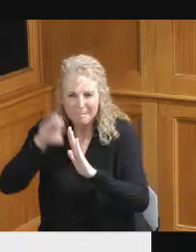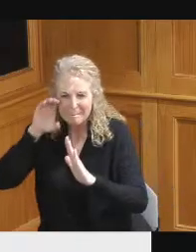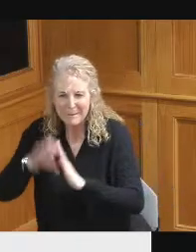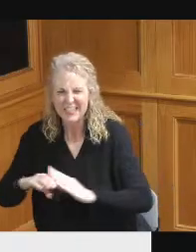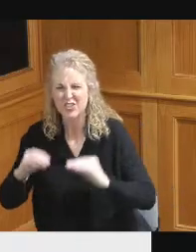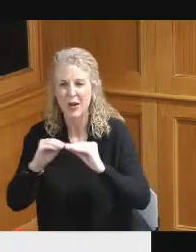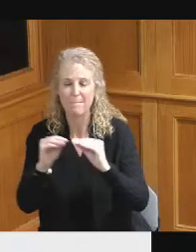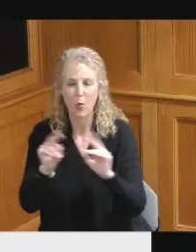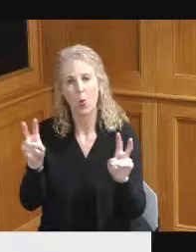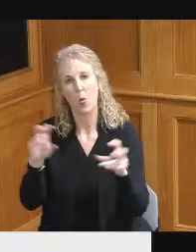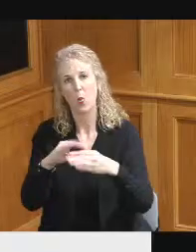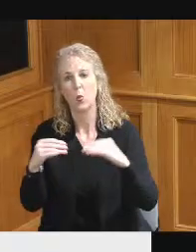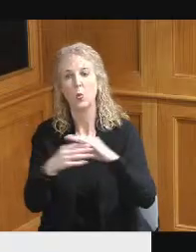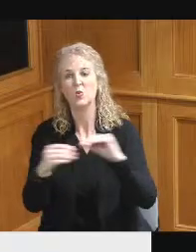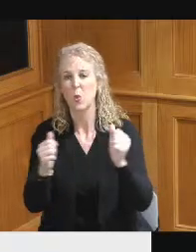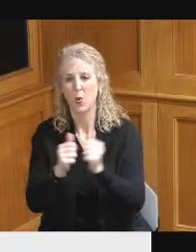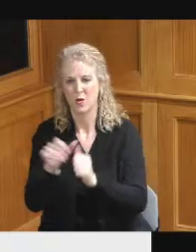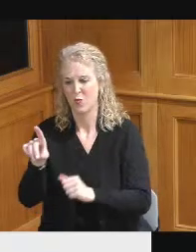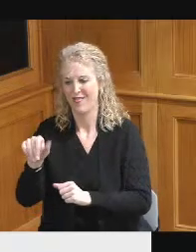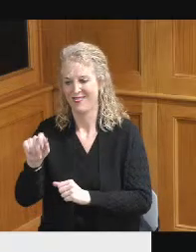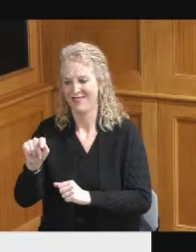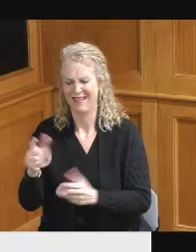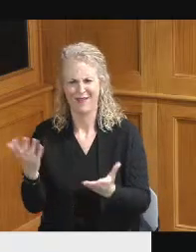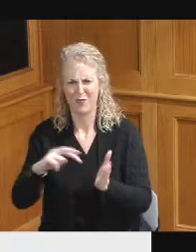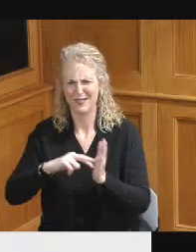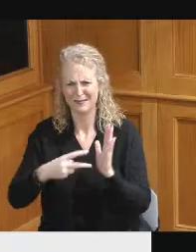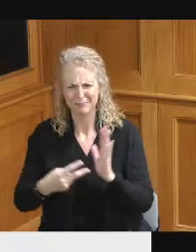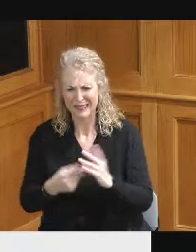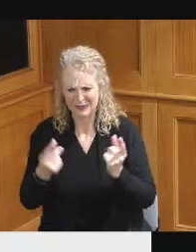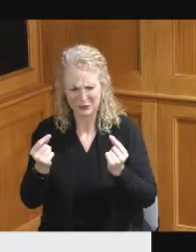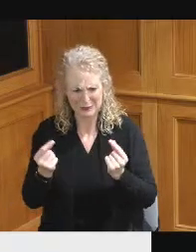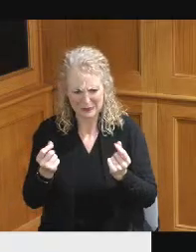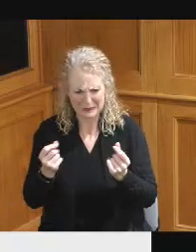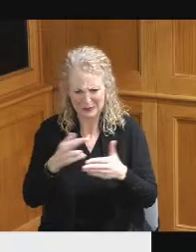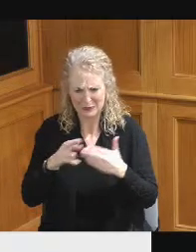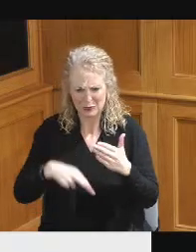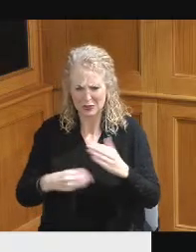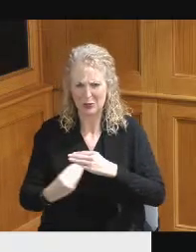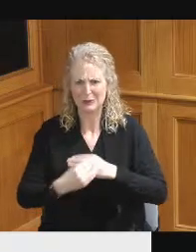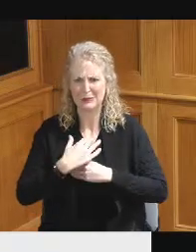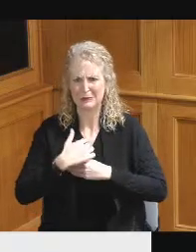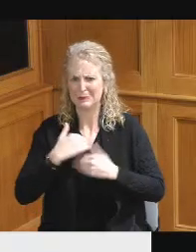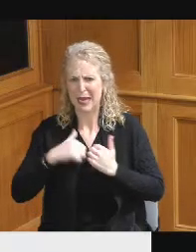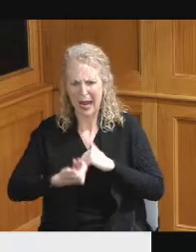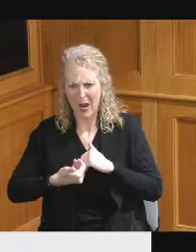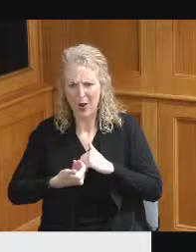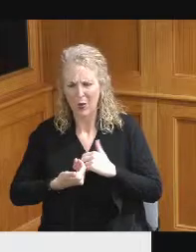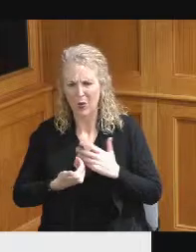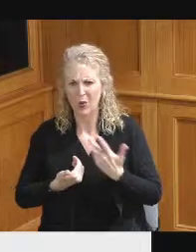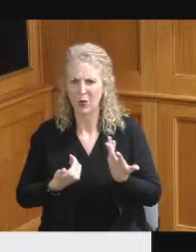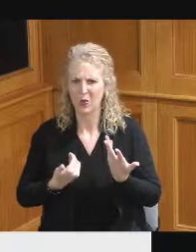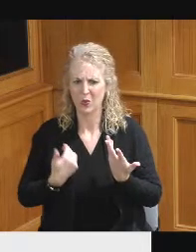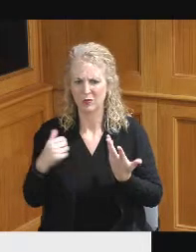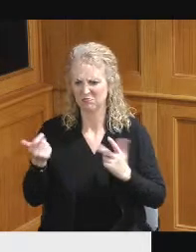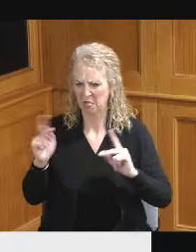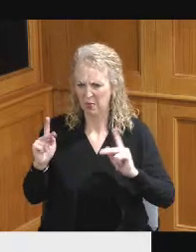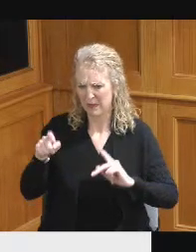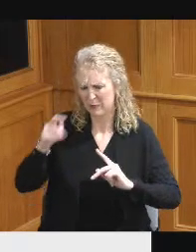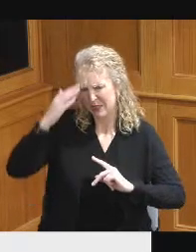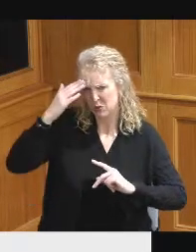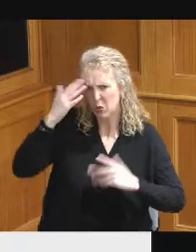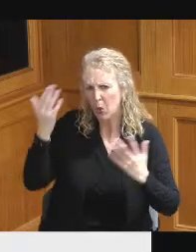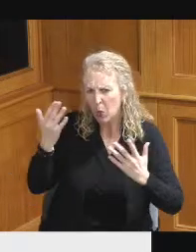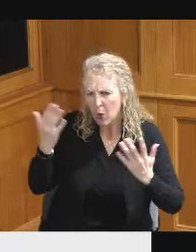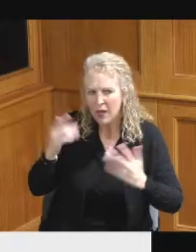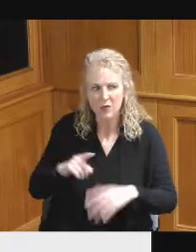around explanations of what the data means and how they can then take that data to make decisions or to inform others